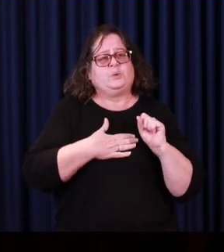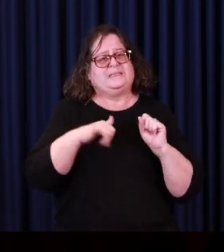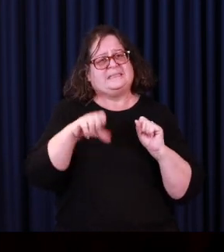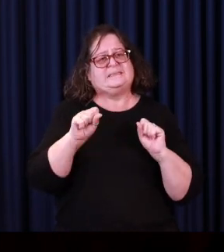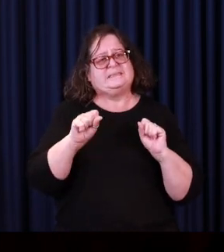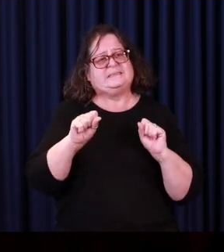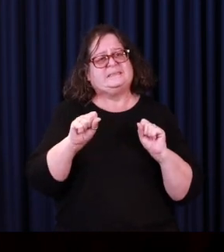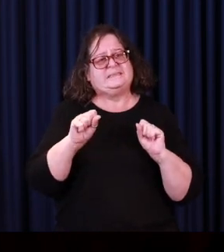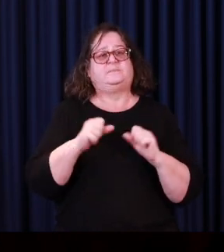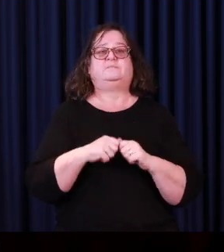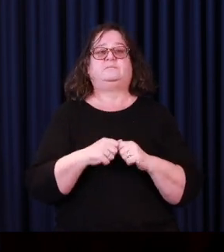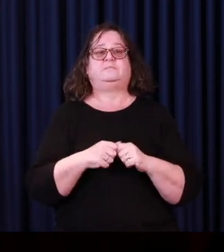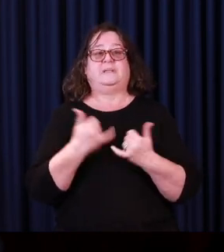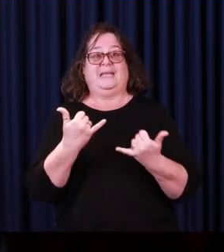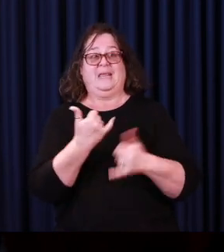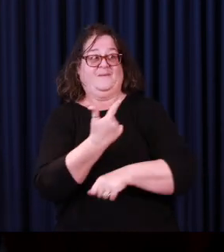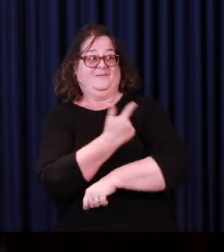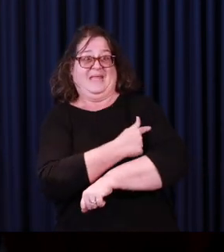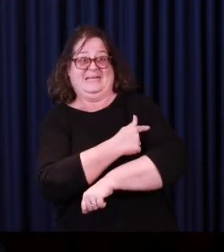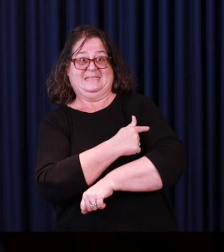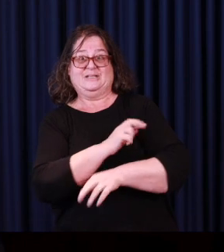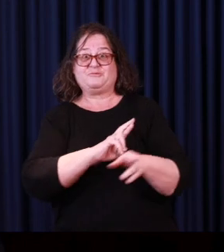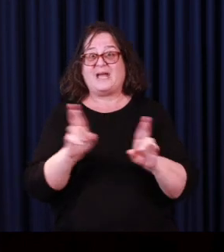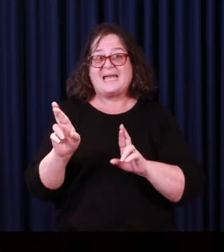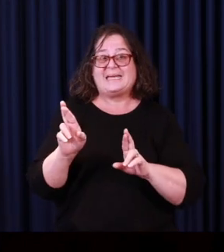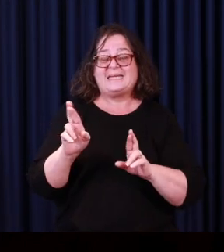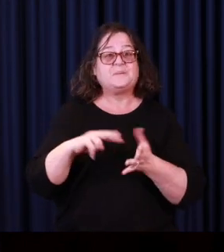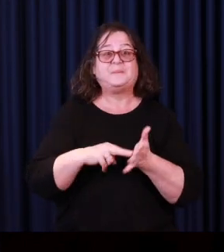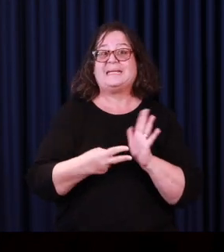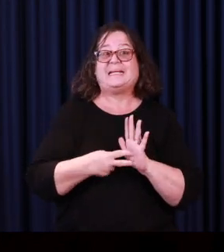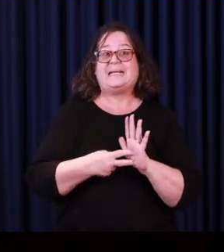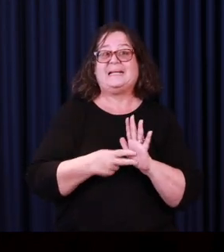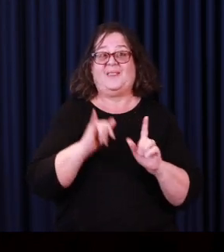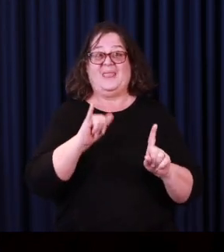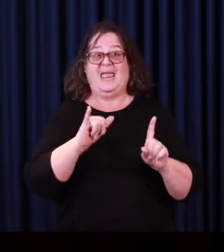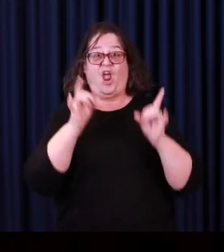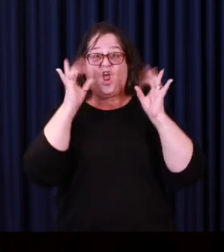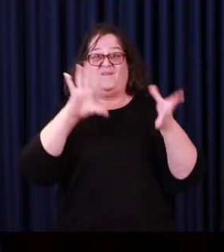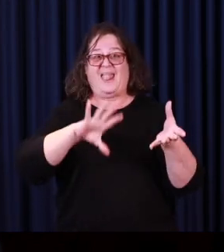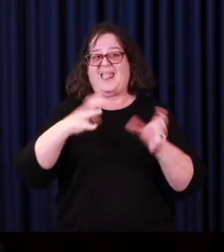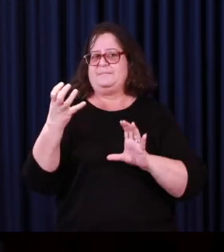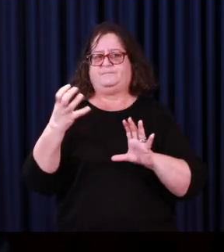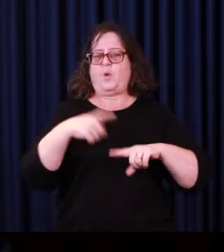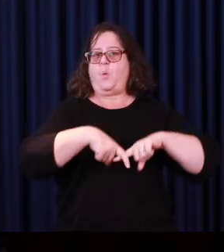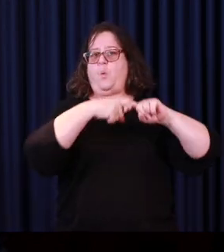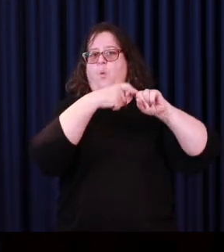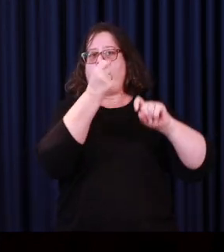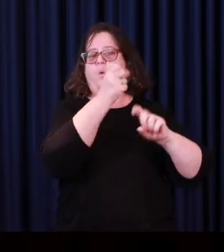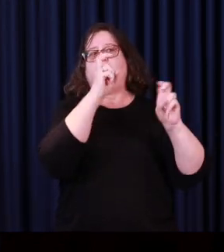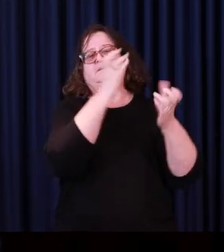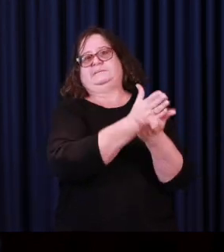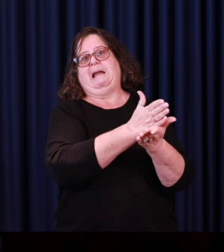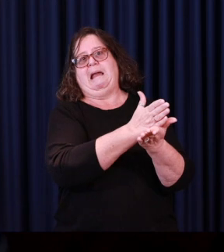With the vaccine, however, we aim to cut off that path as quickly as possible. We started